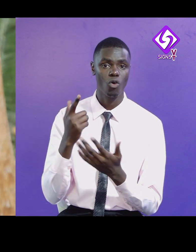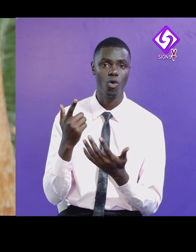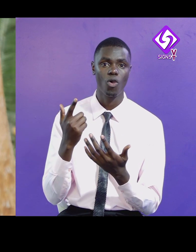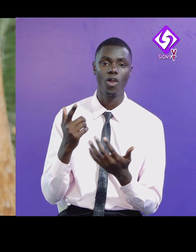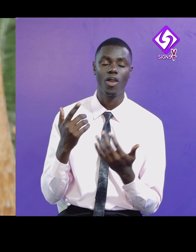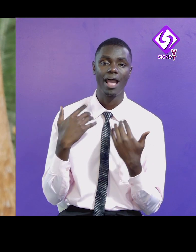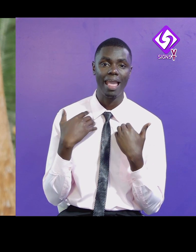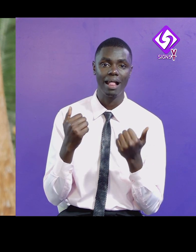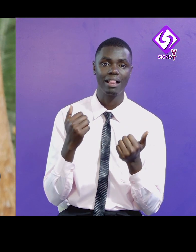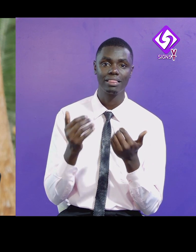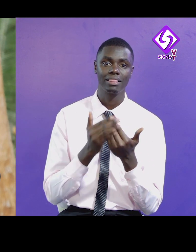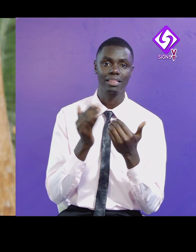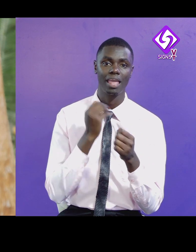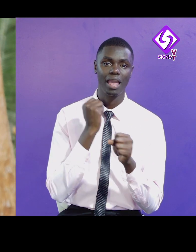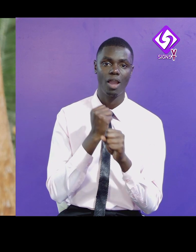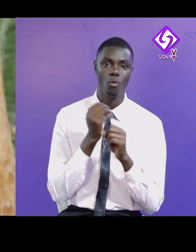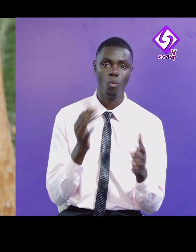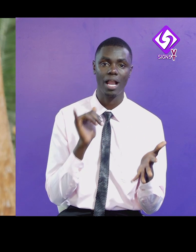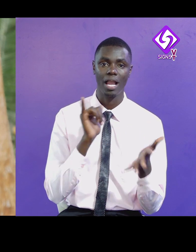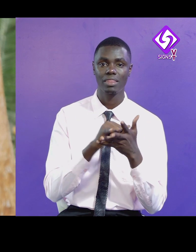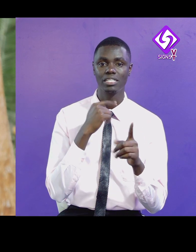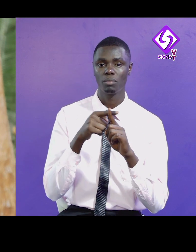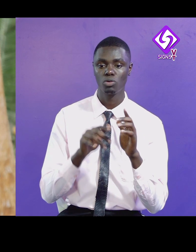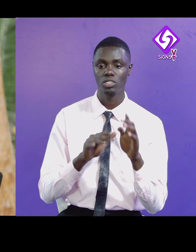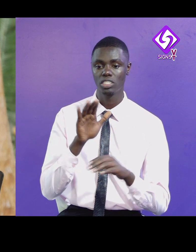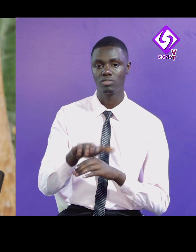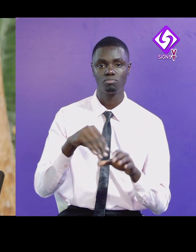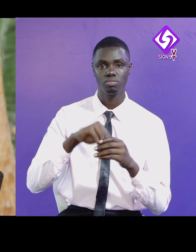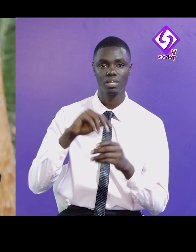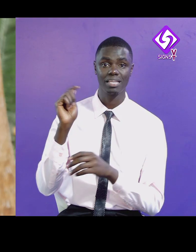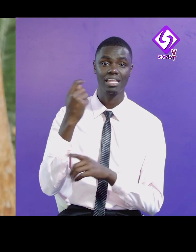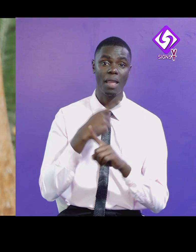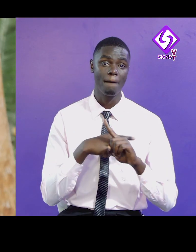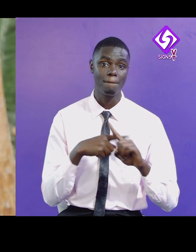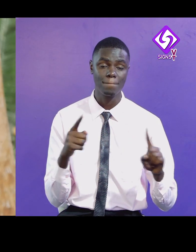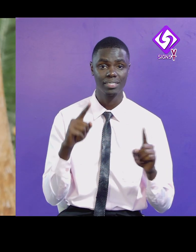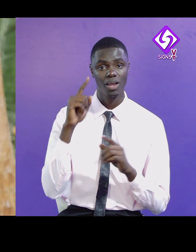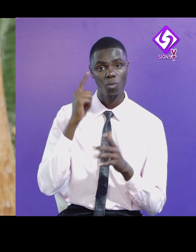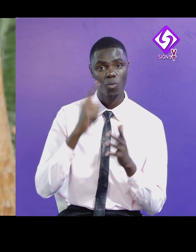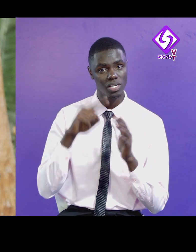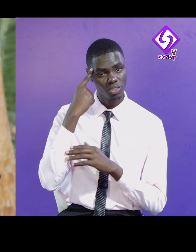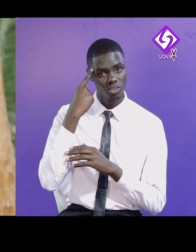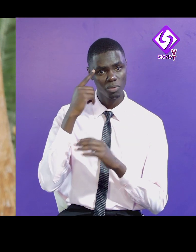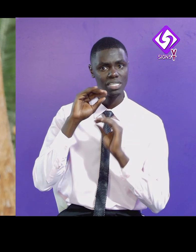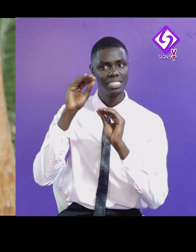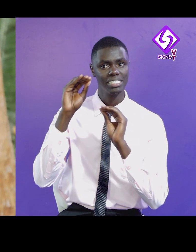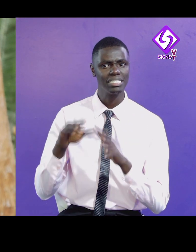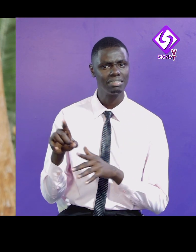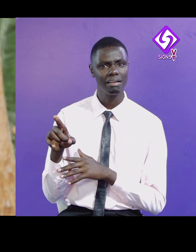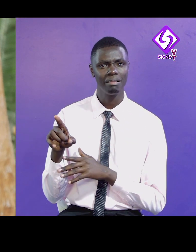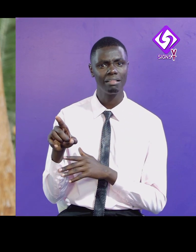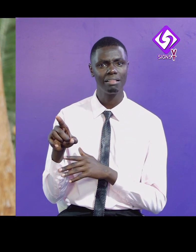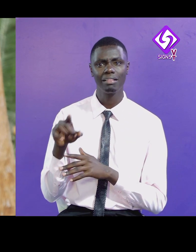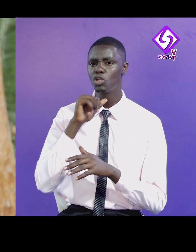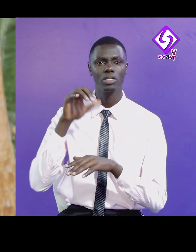police and healthcare workers, which is a really positive step within Kenya. But what they talked about was that teachers weren't necessarily